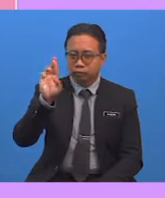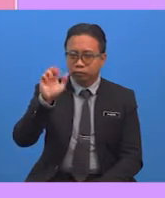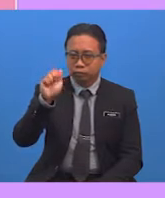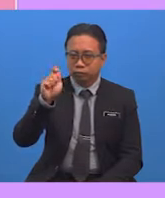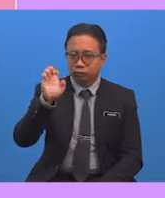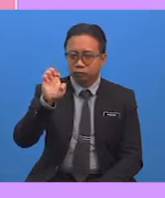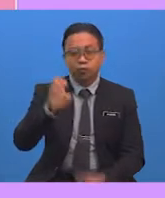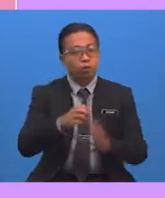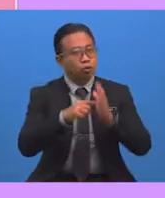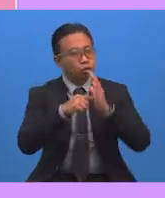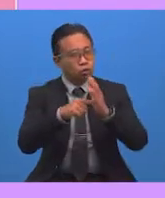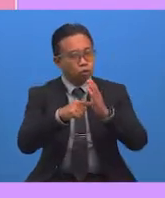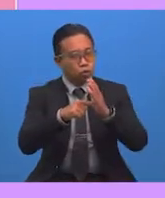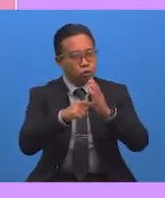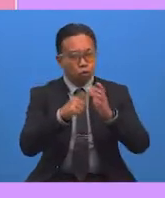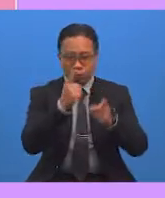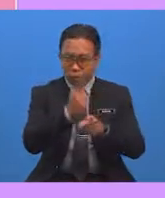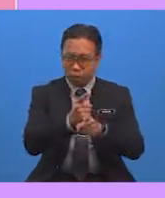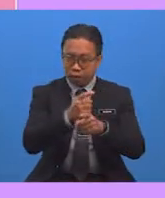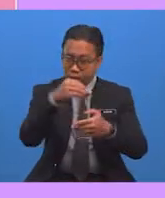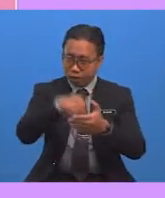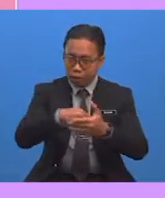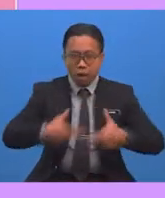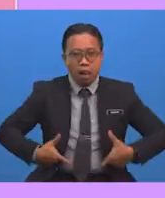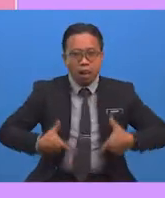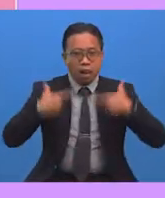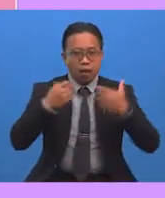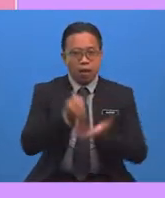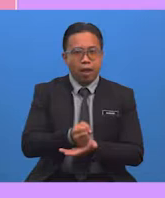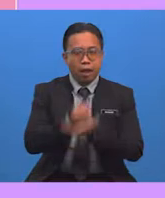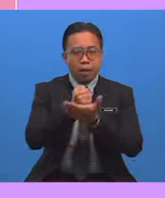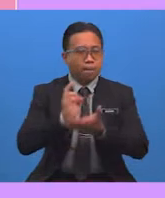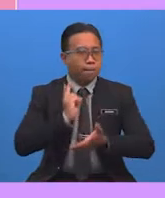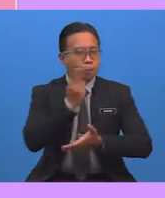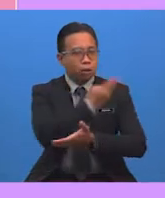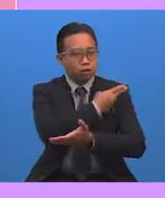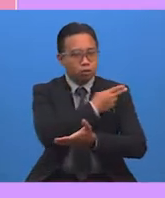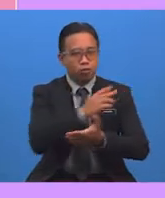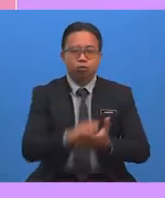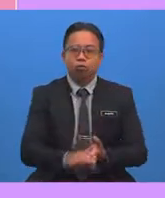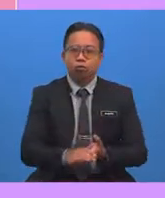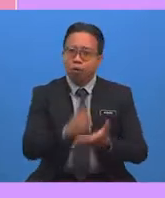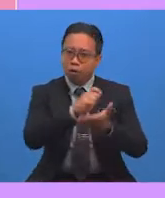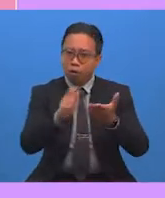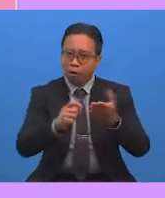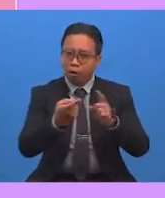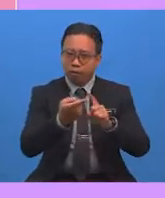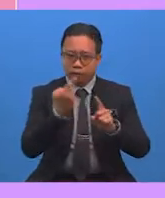shows us the right path in life, helps us to differentiate right from